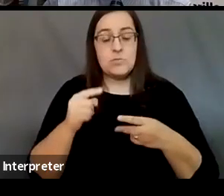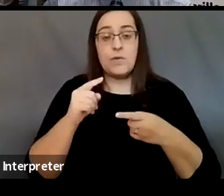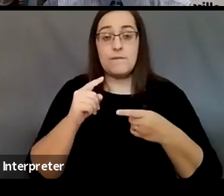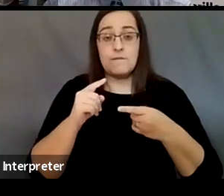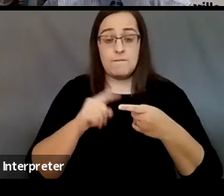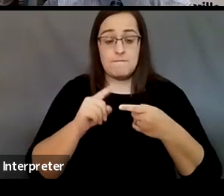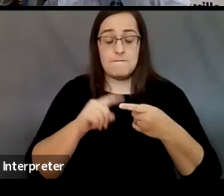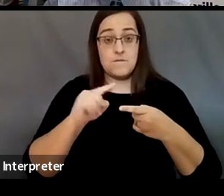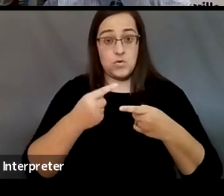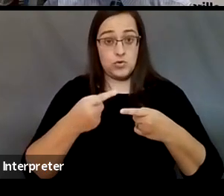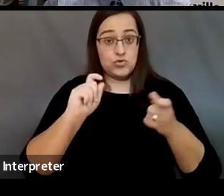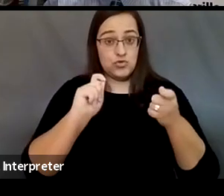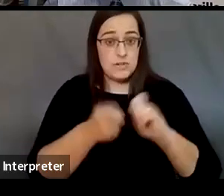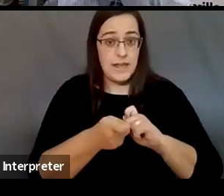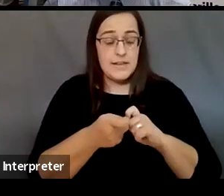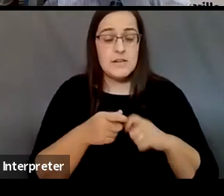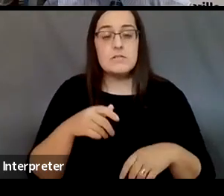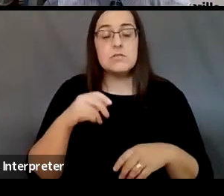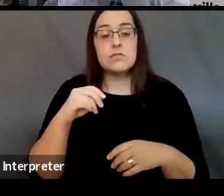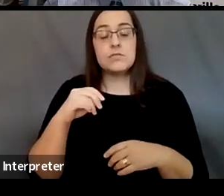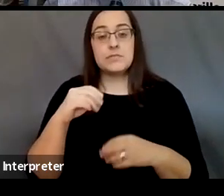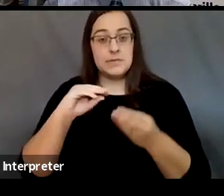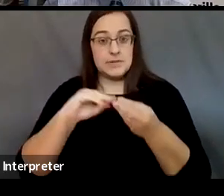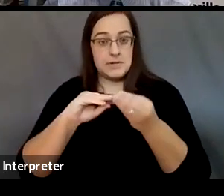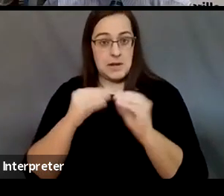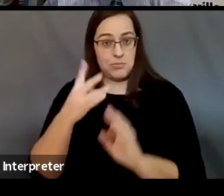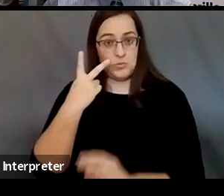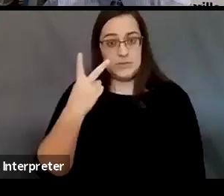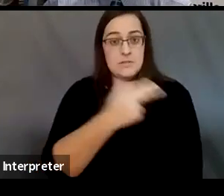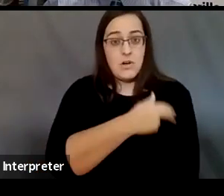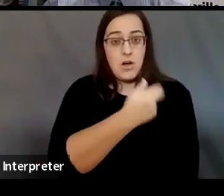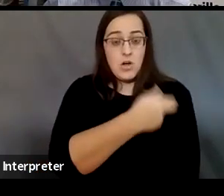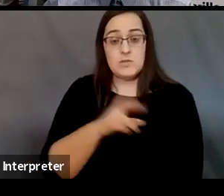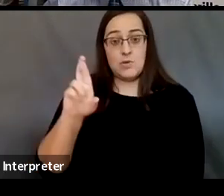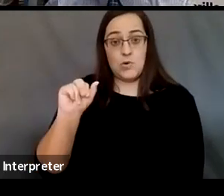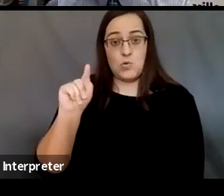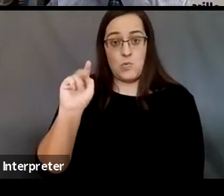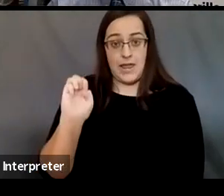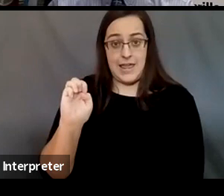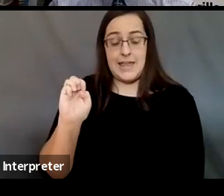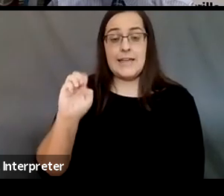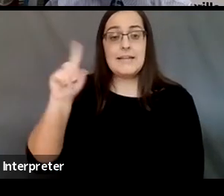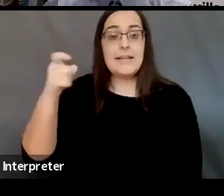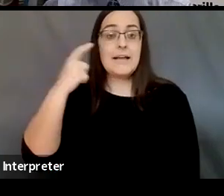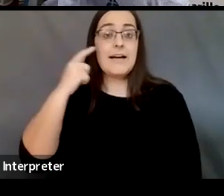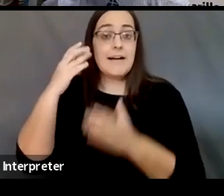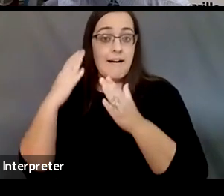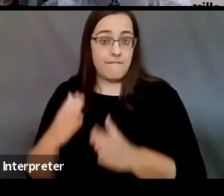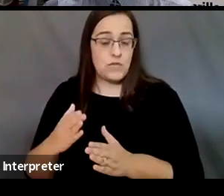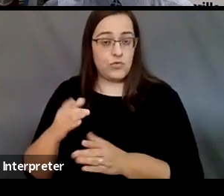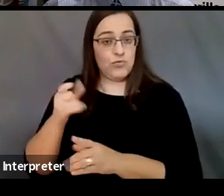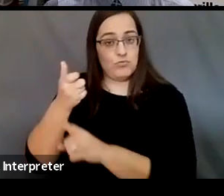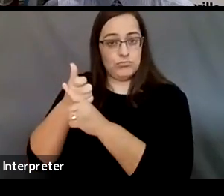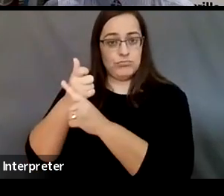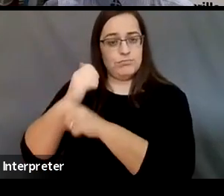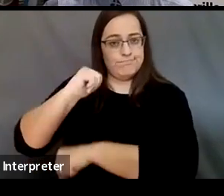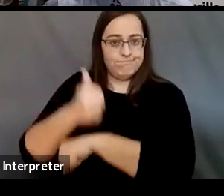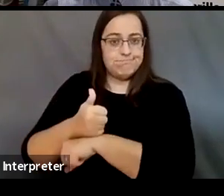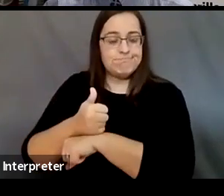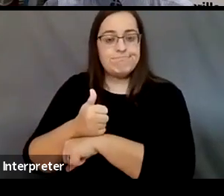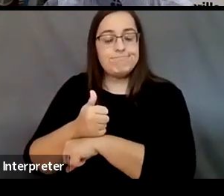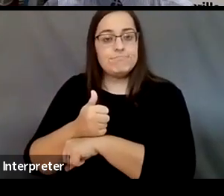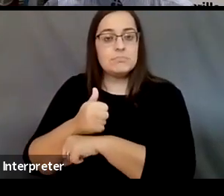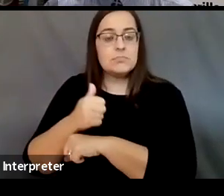one is the number there, the hospitalization rate that the governor has set. He set a bar